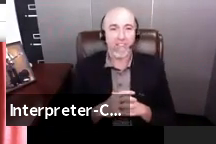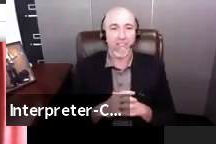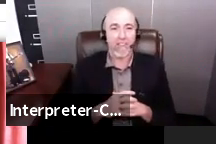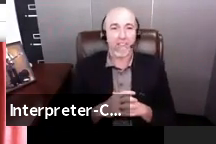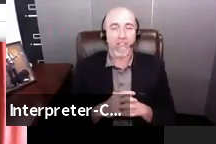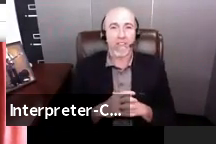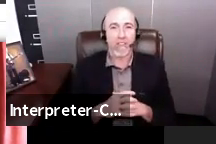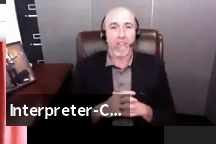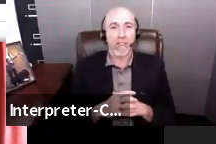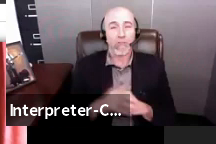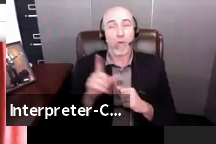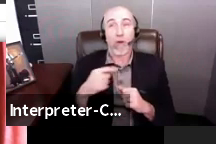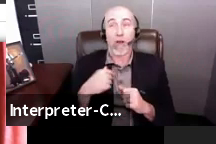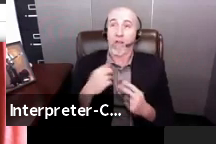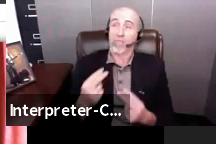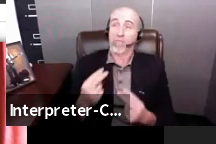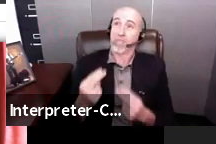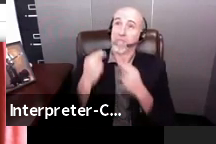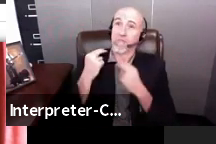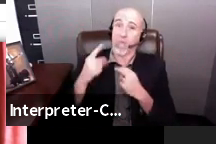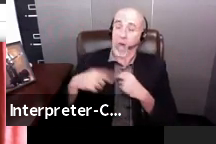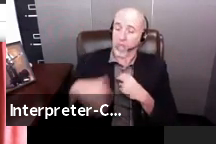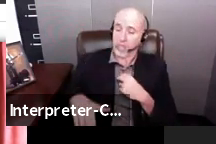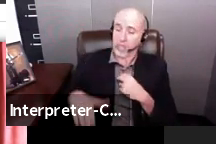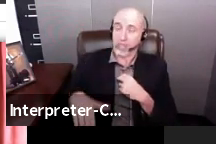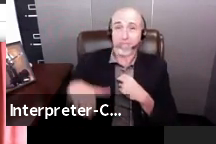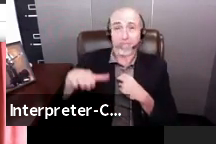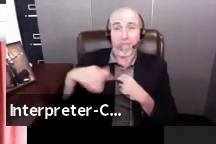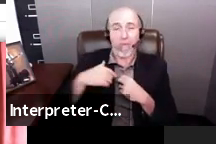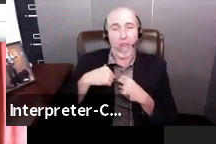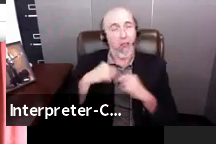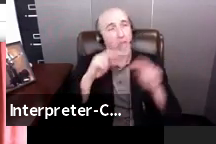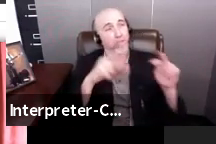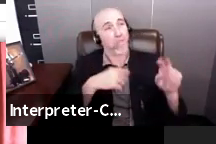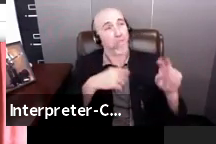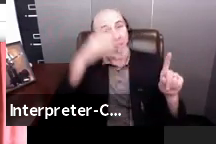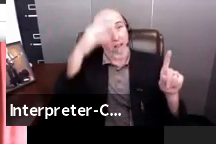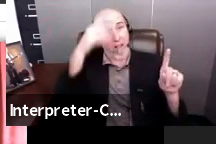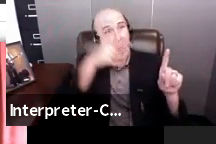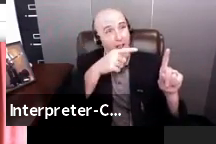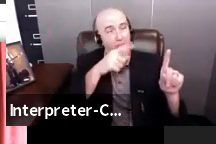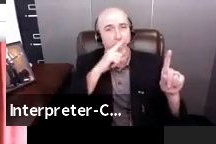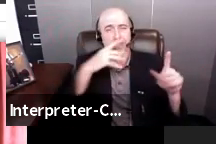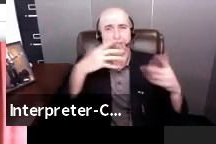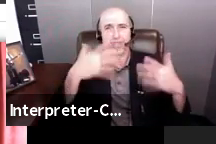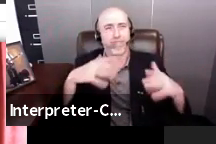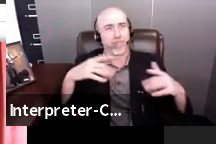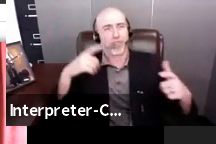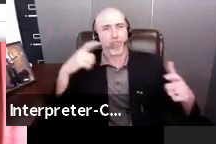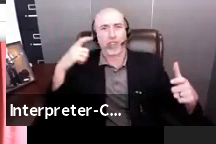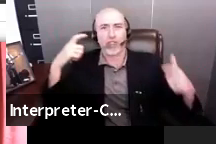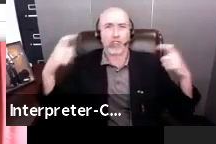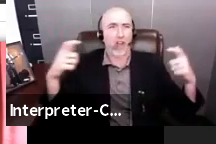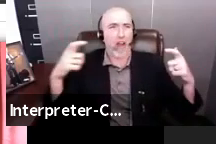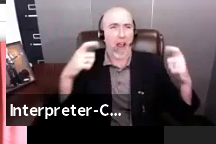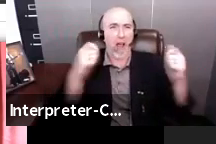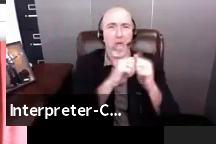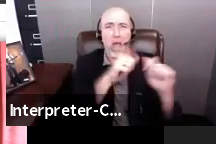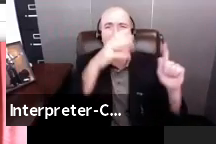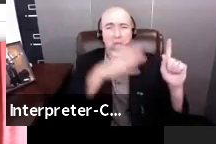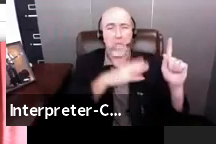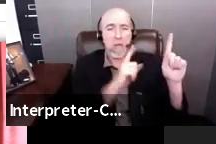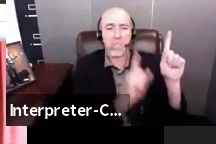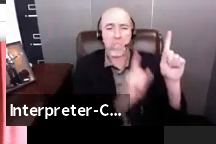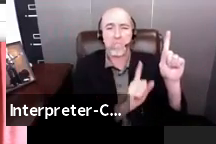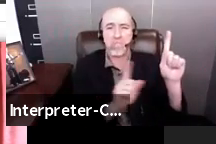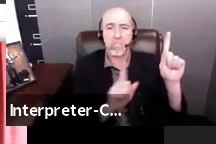Reflecting back as a child, I saw my father, Justin Dart, as a giant among men. And today, nothing